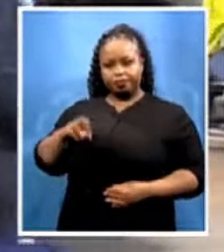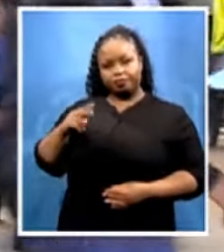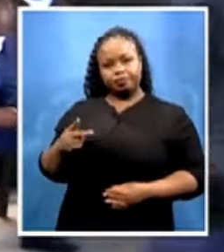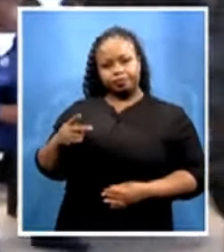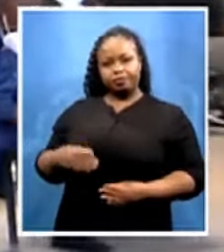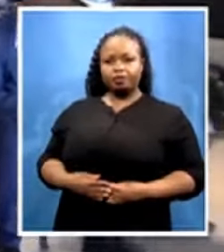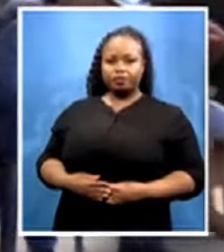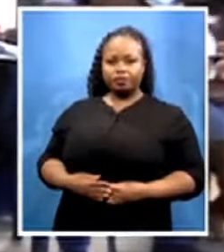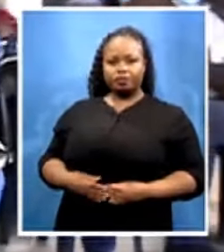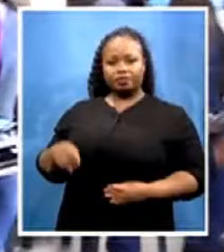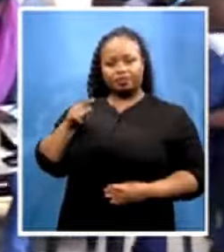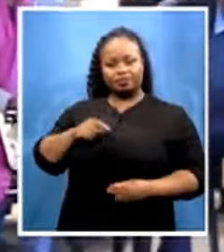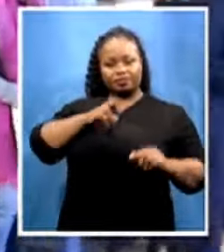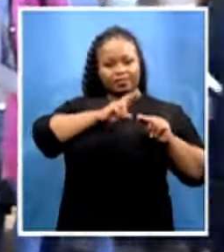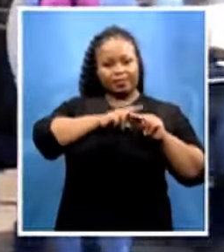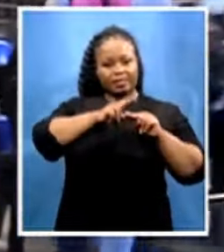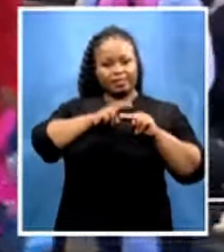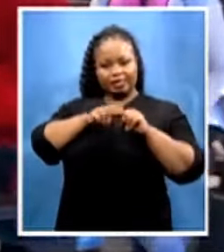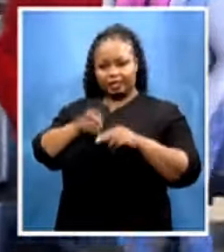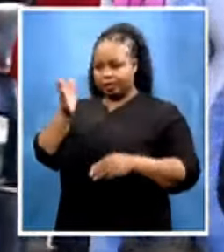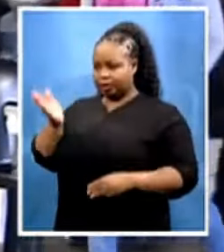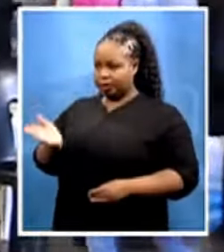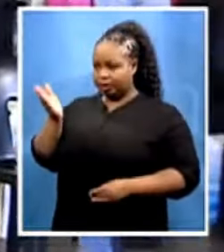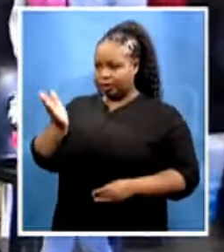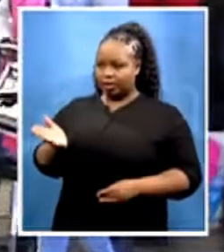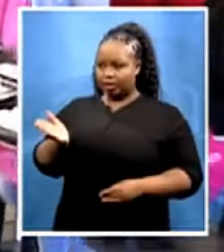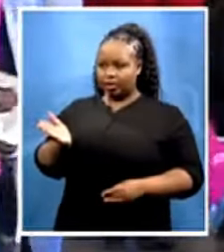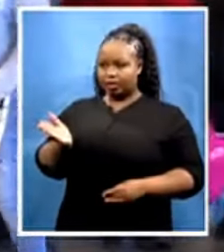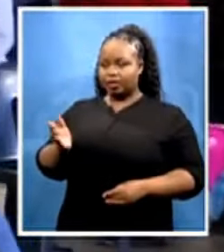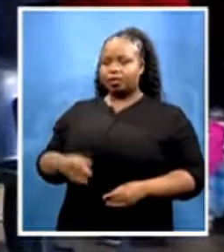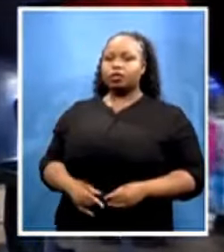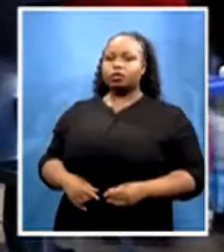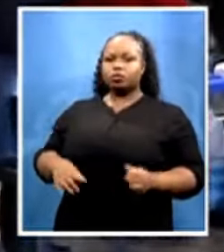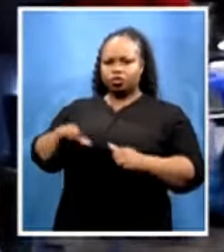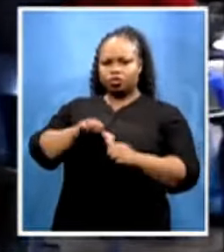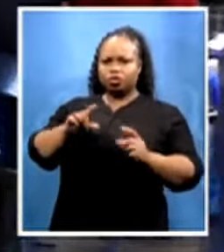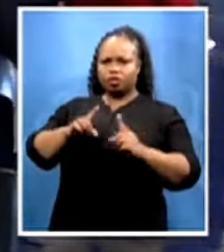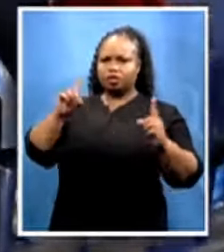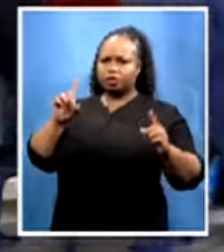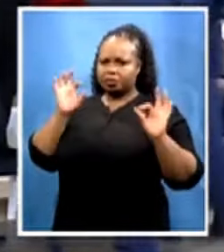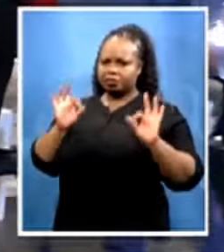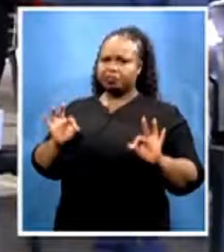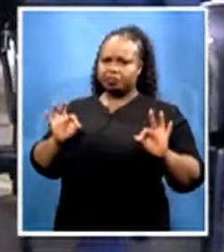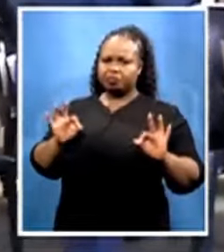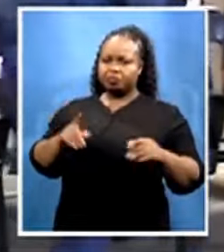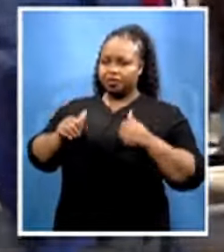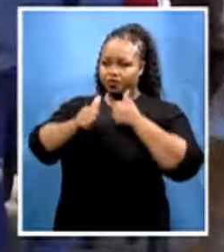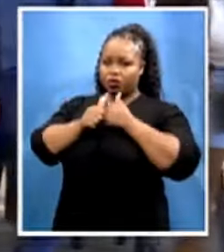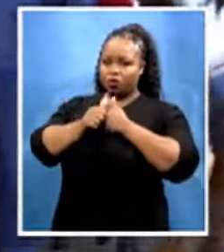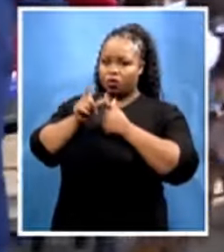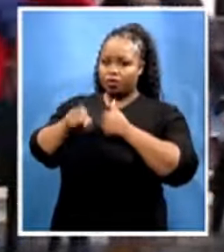these chairs here. There is social distancing that has to be observed, and over and above